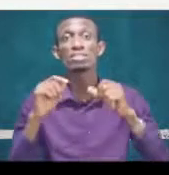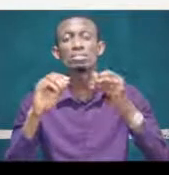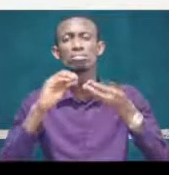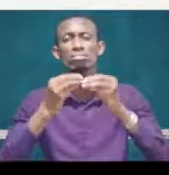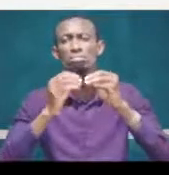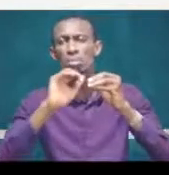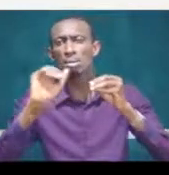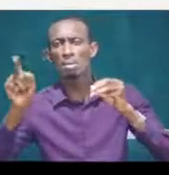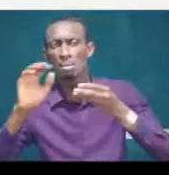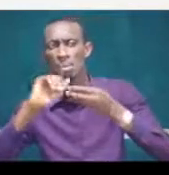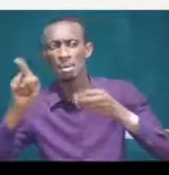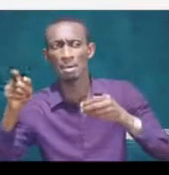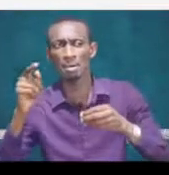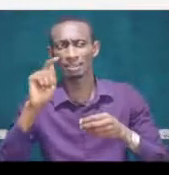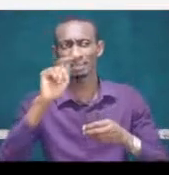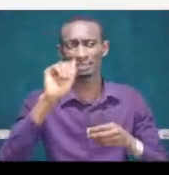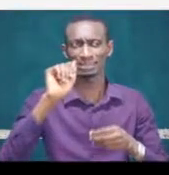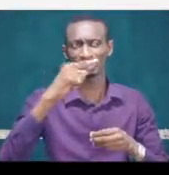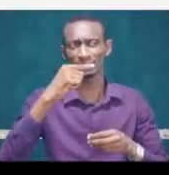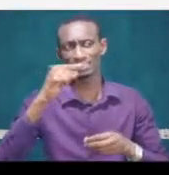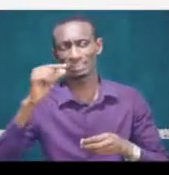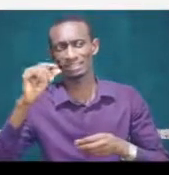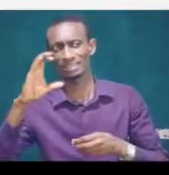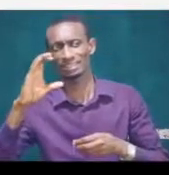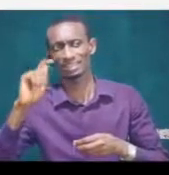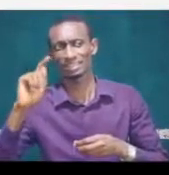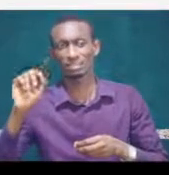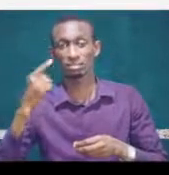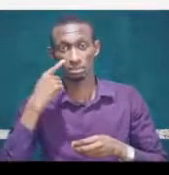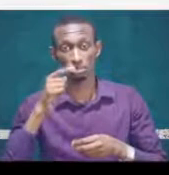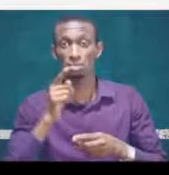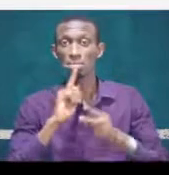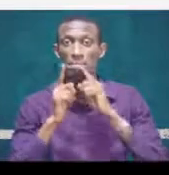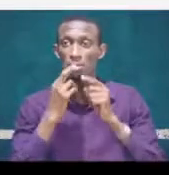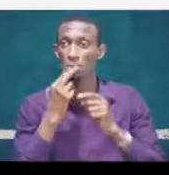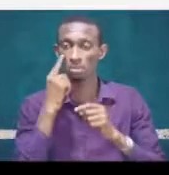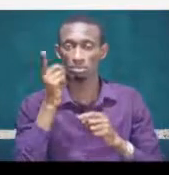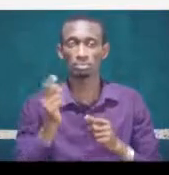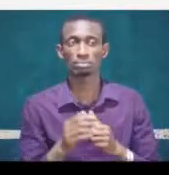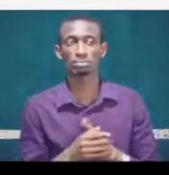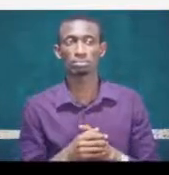whole frame. And we are saying, what if we add in other numbers?